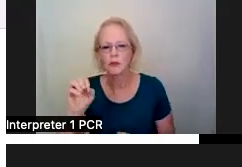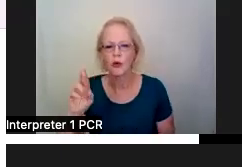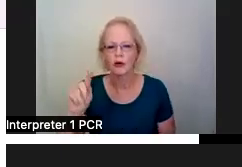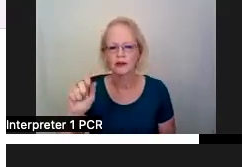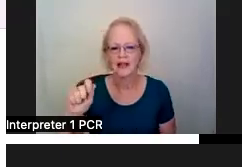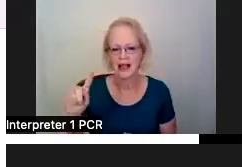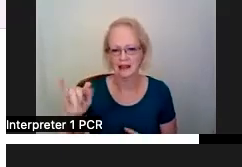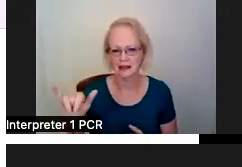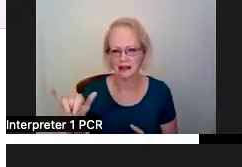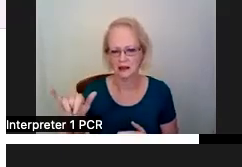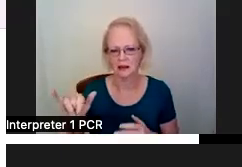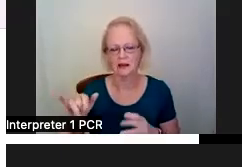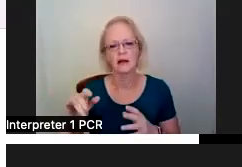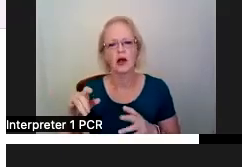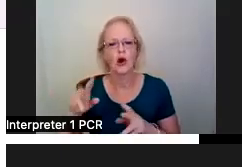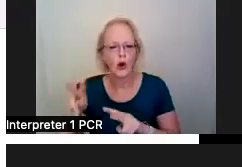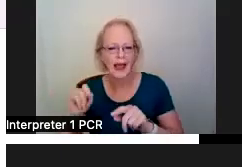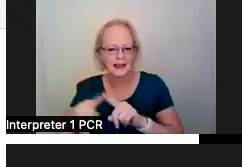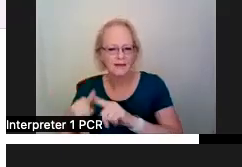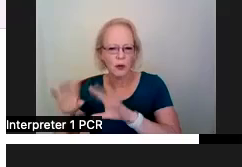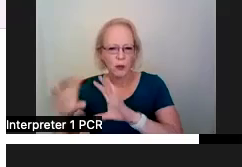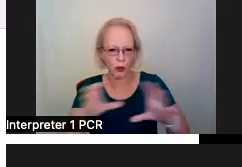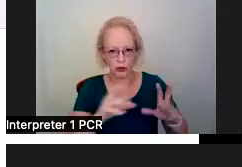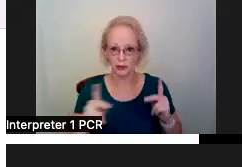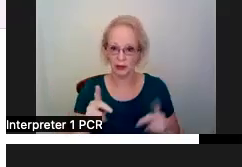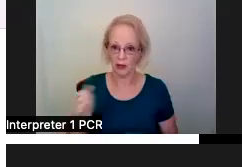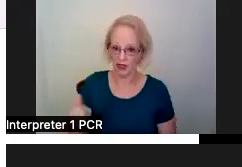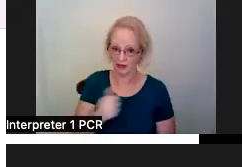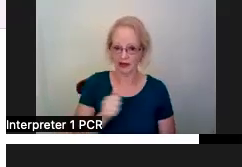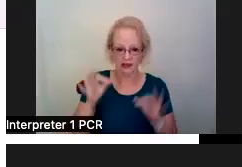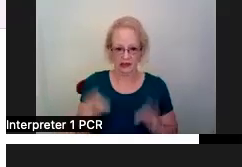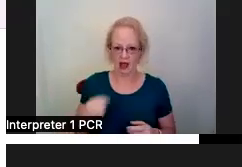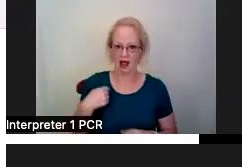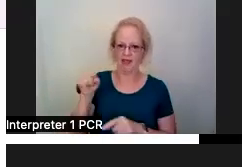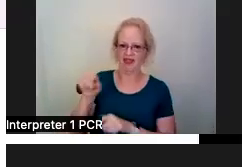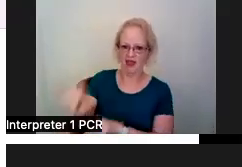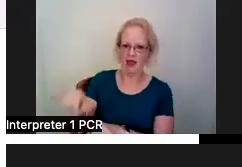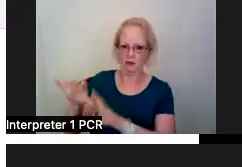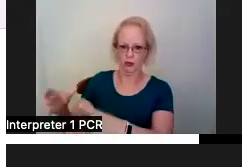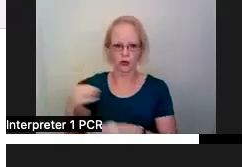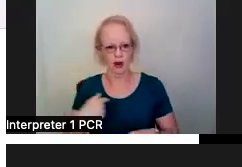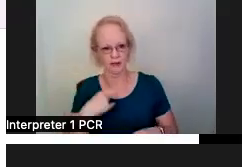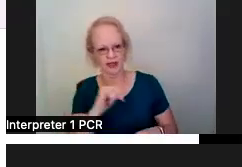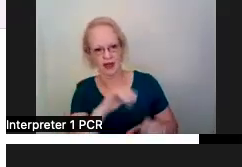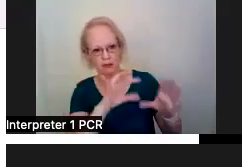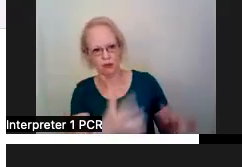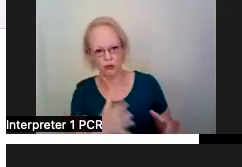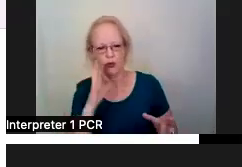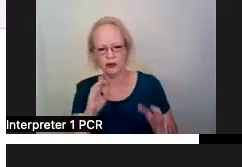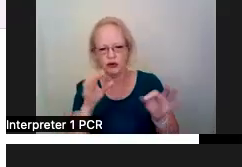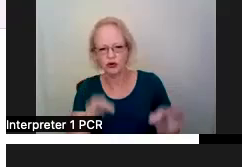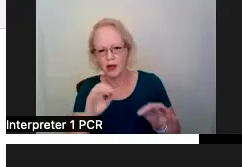in a pool that they voluntarily decide to join, in addition to how